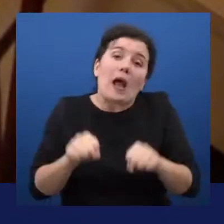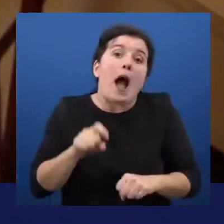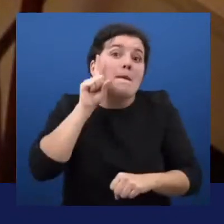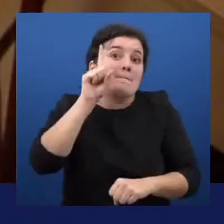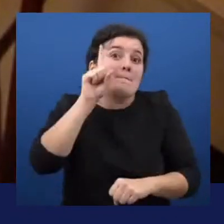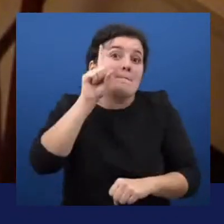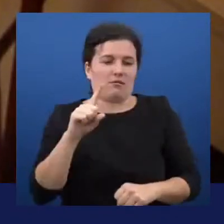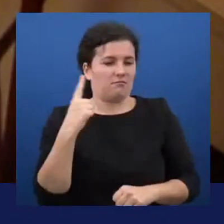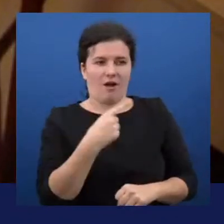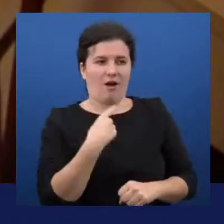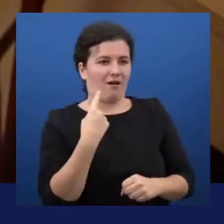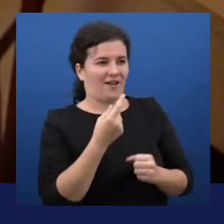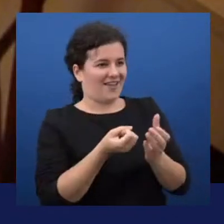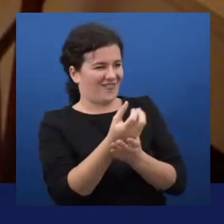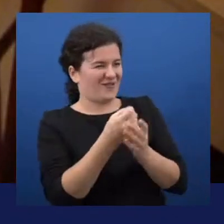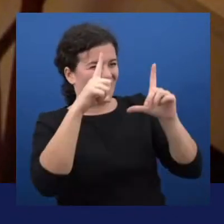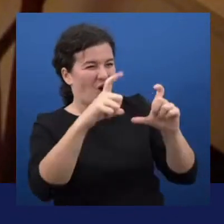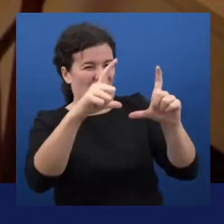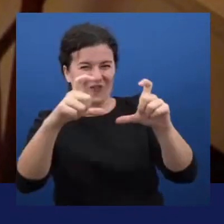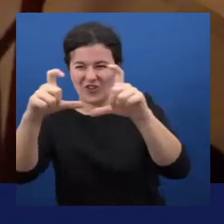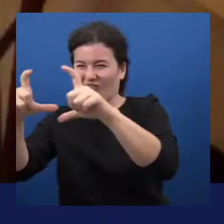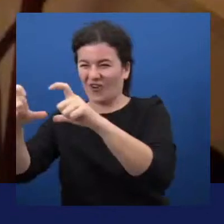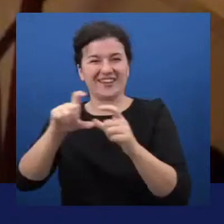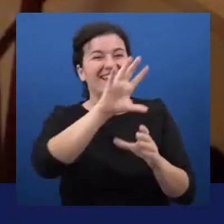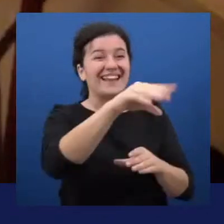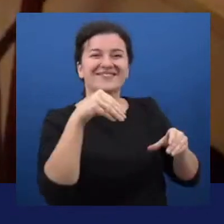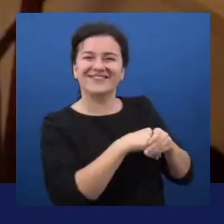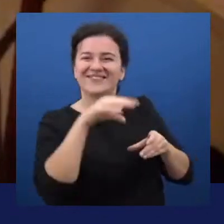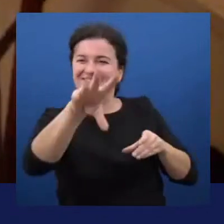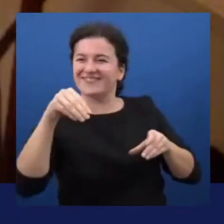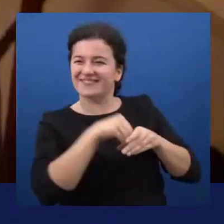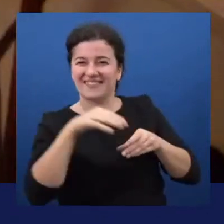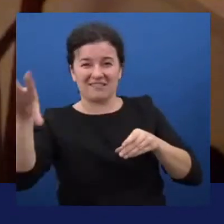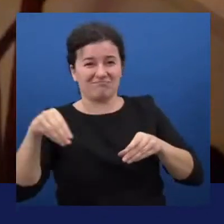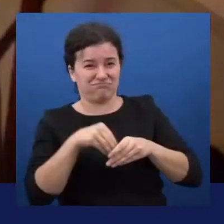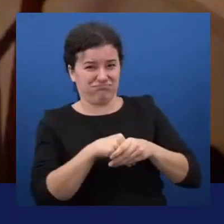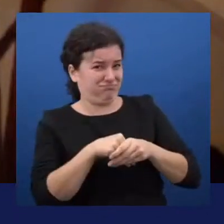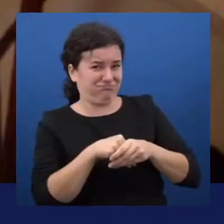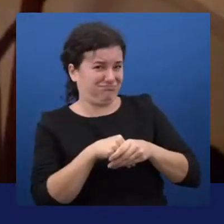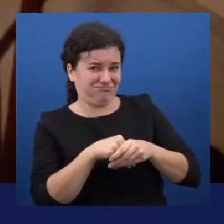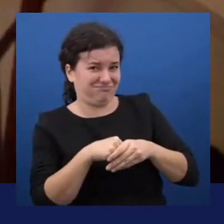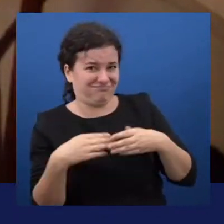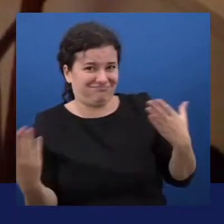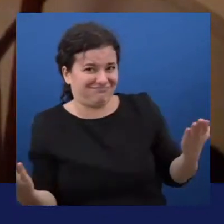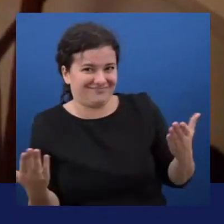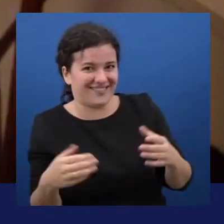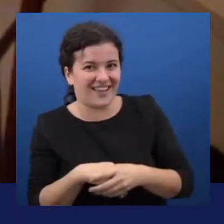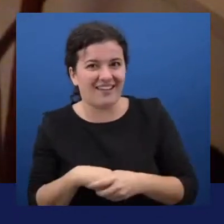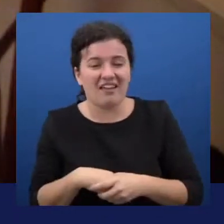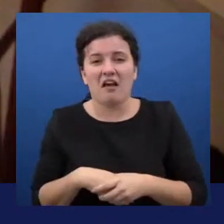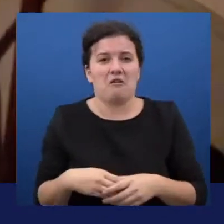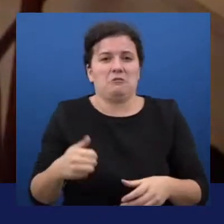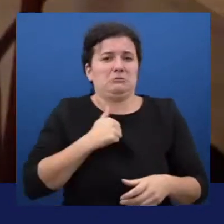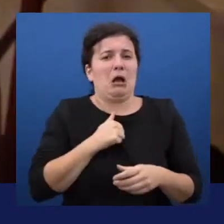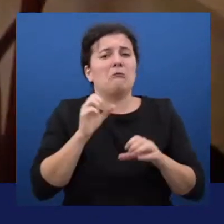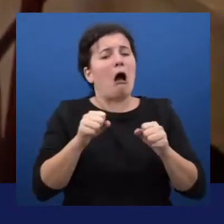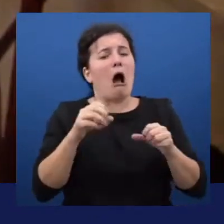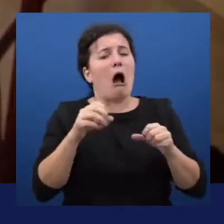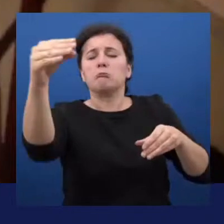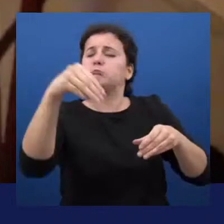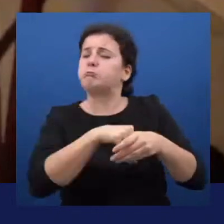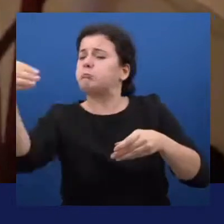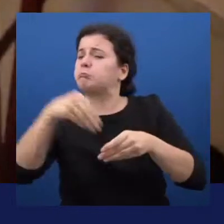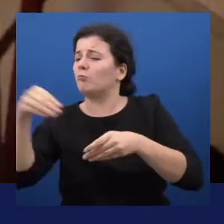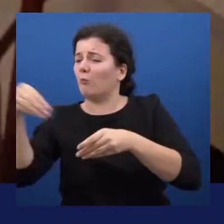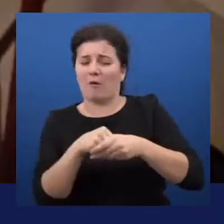take pictures of your customers. So in theory you can, right? Because you have all the CCTV and you can just classify your customers, train it